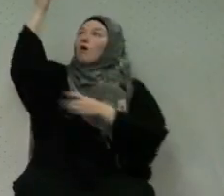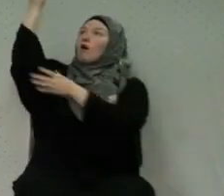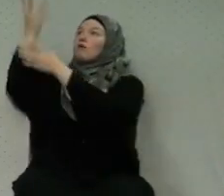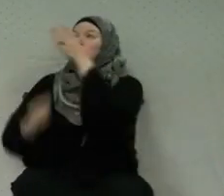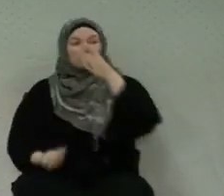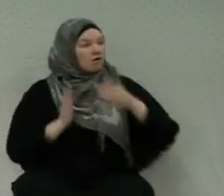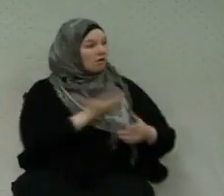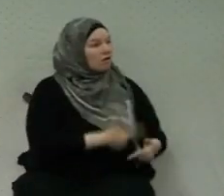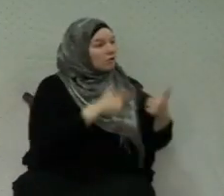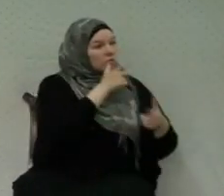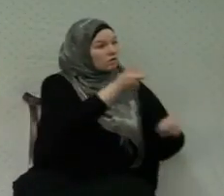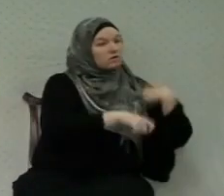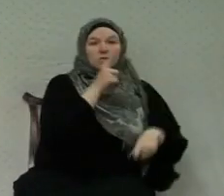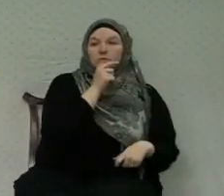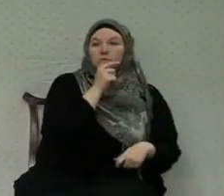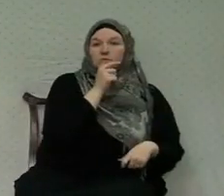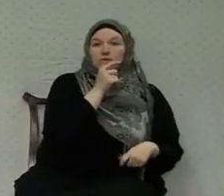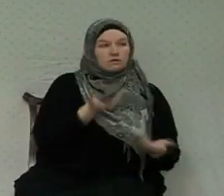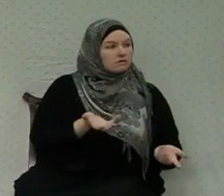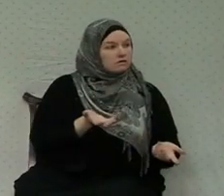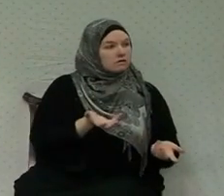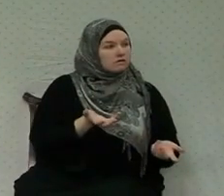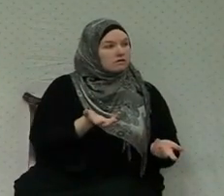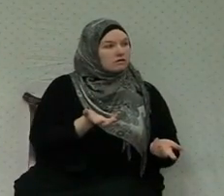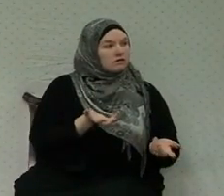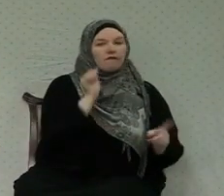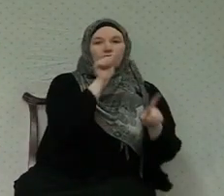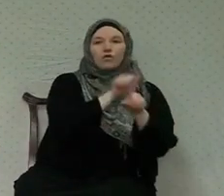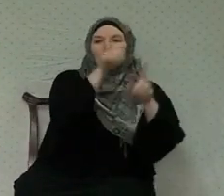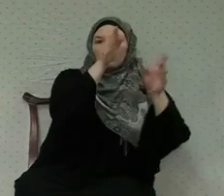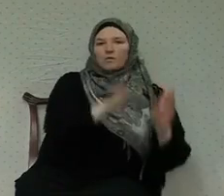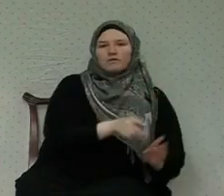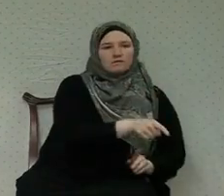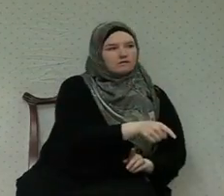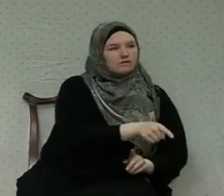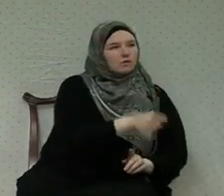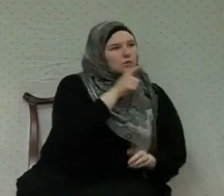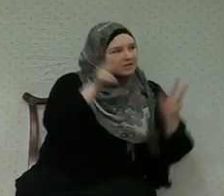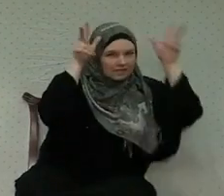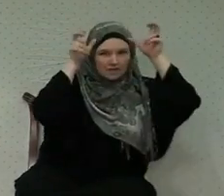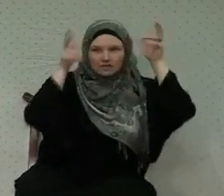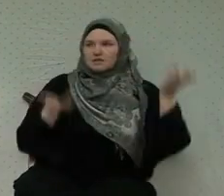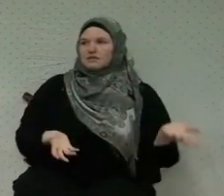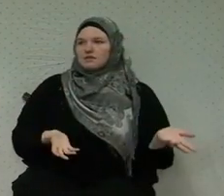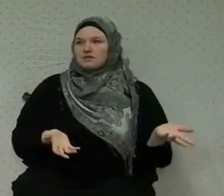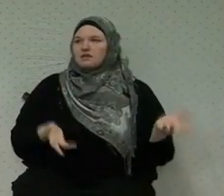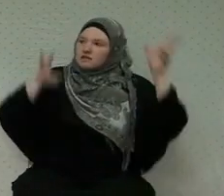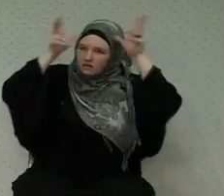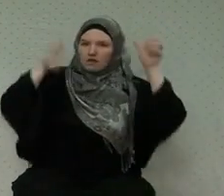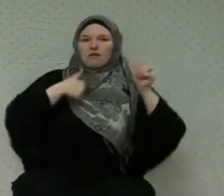from our life? It is the deceptive one. It is Satan that we